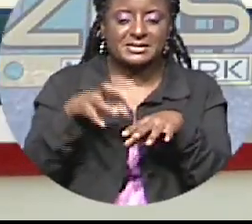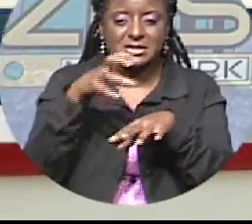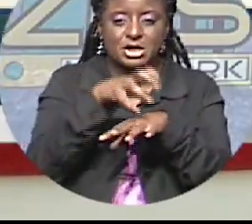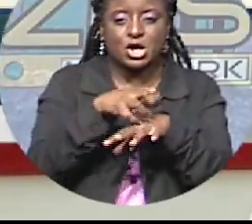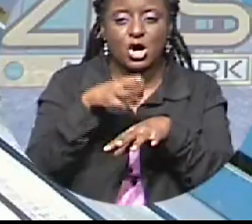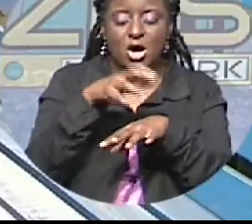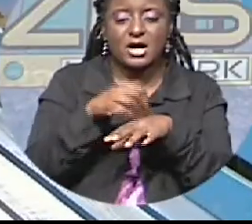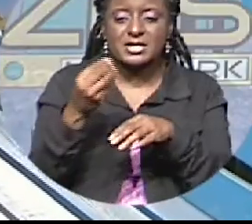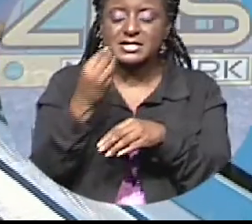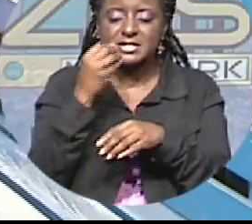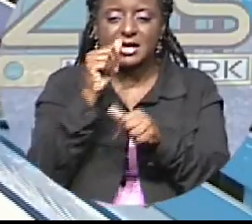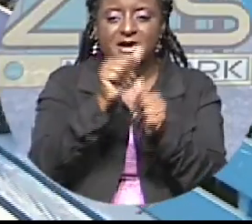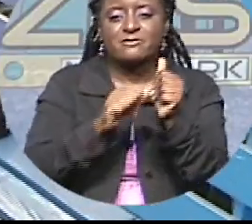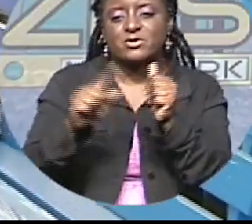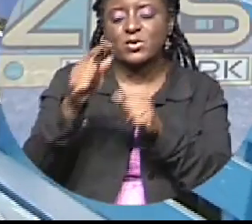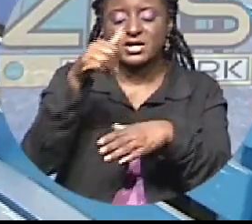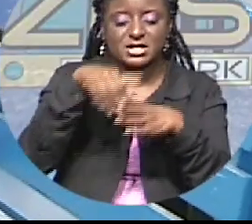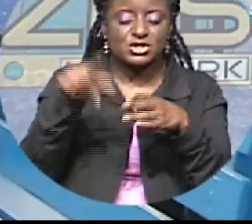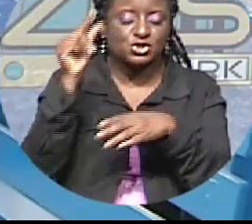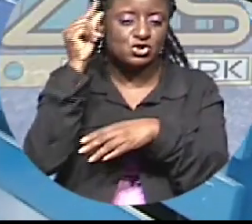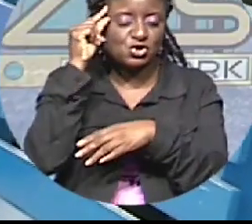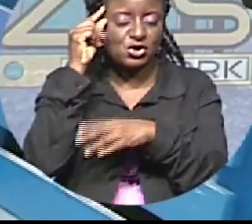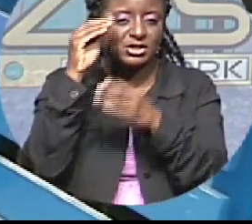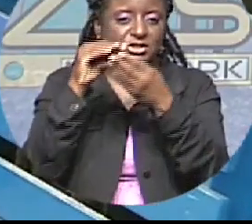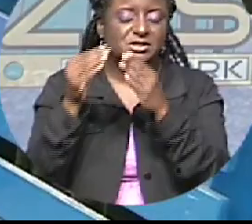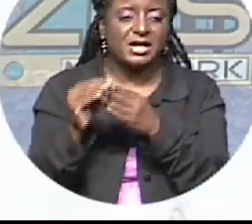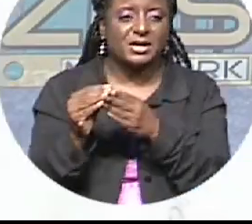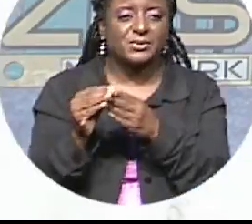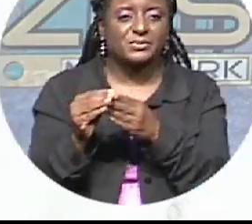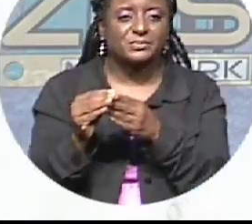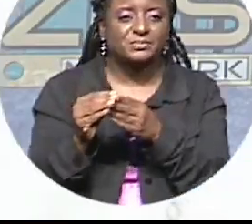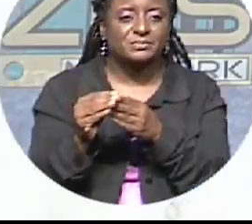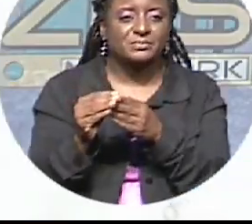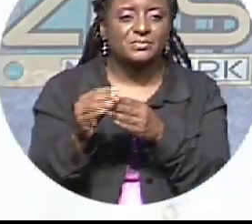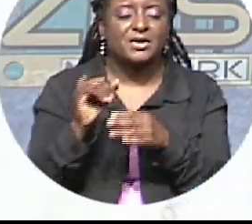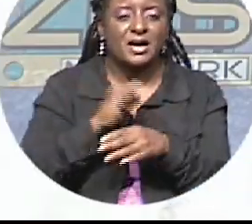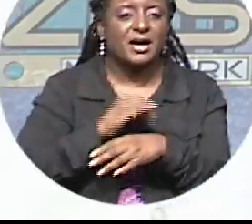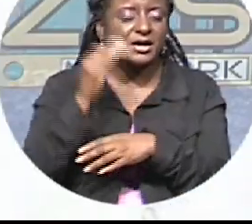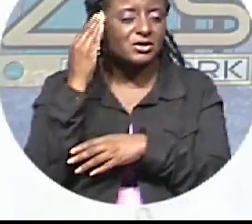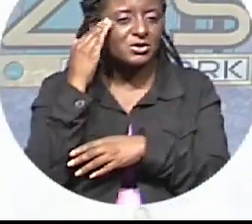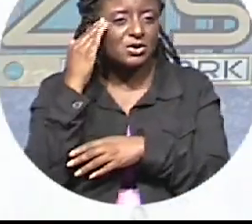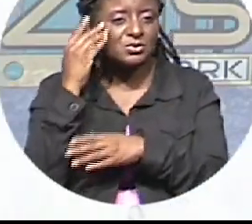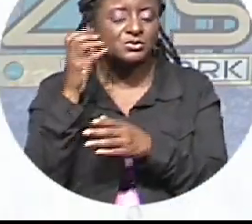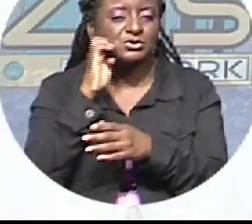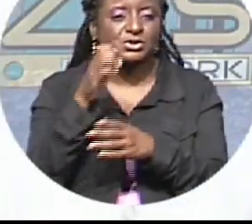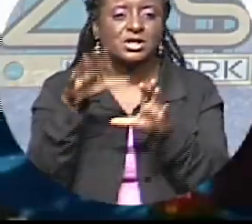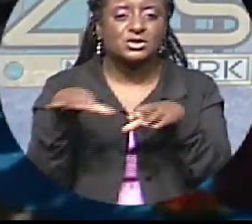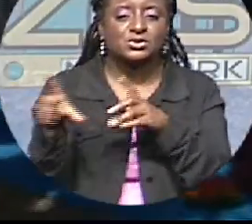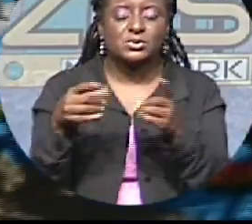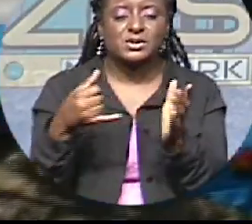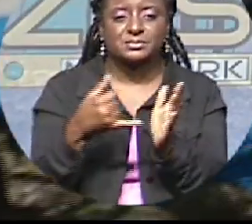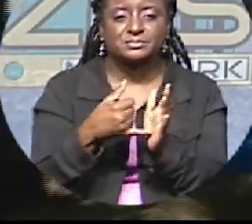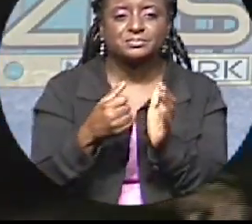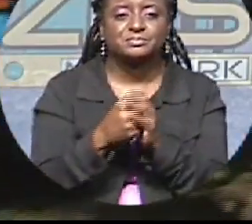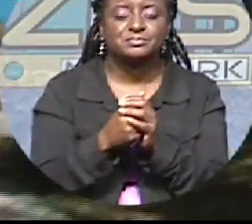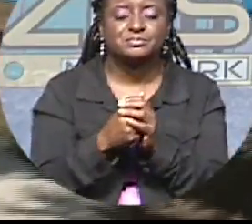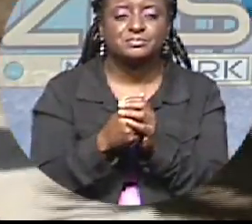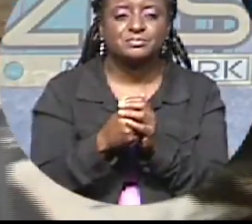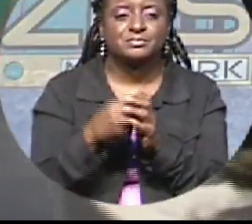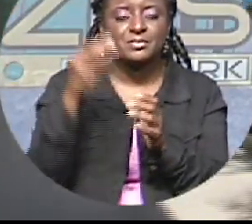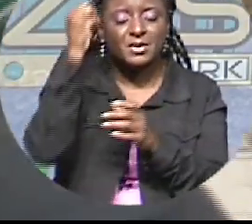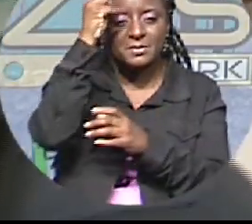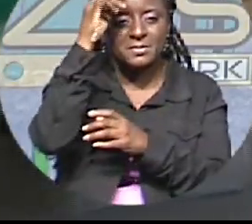in Georgetown. Original Courageous. This is the one I want to handle this time around, because I know she can do the job. The